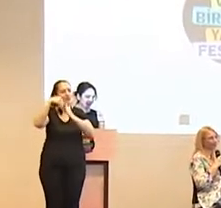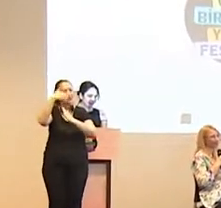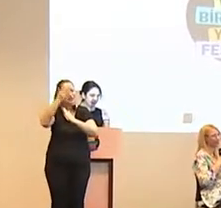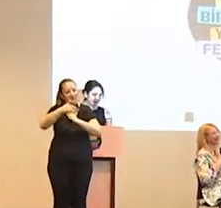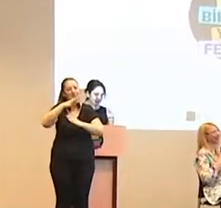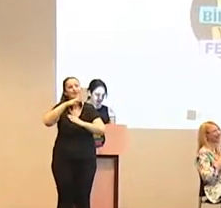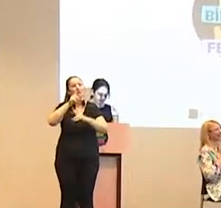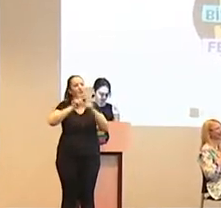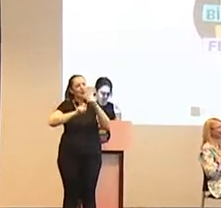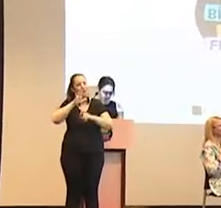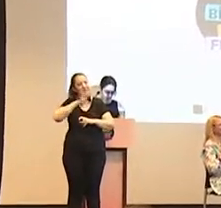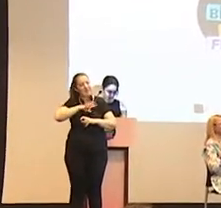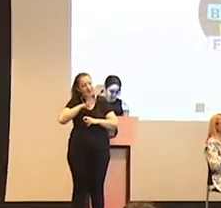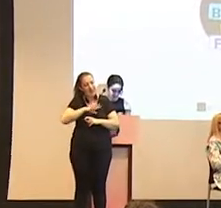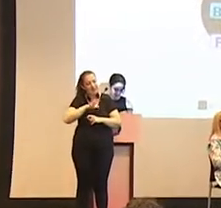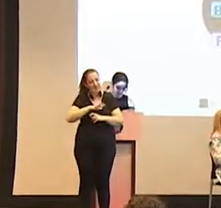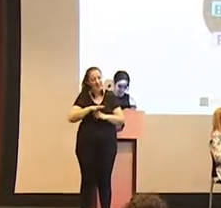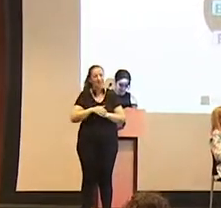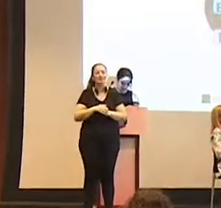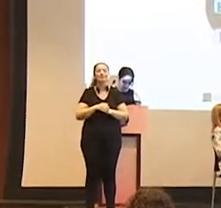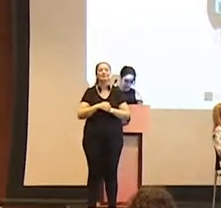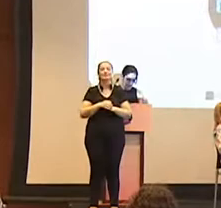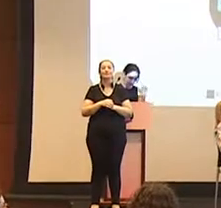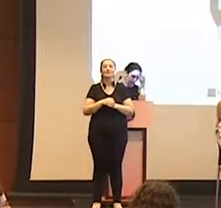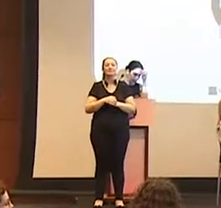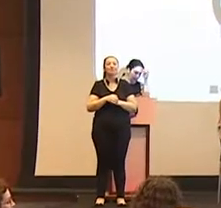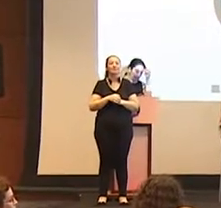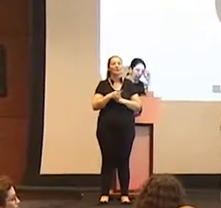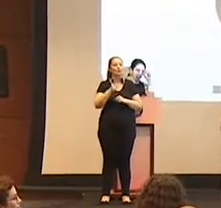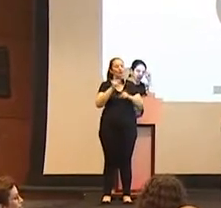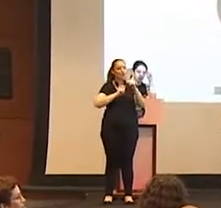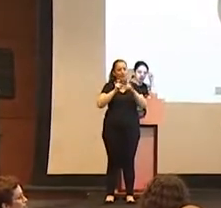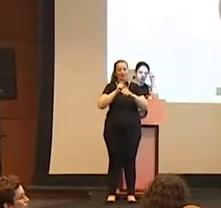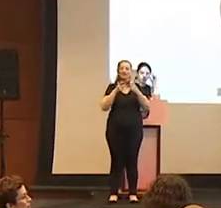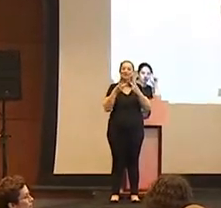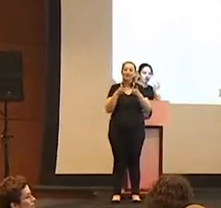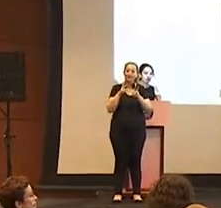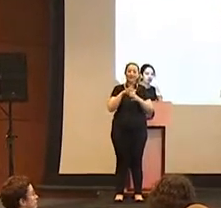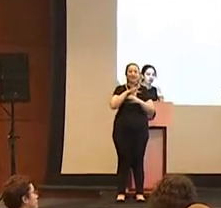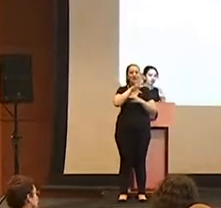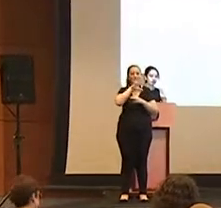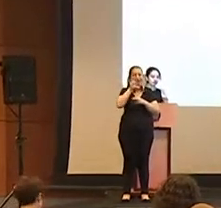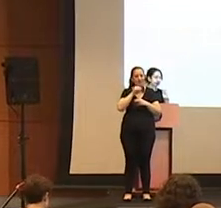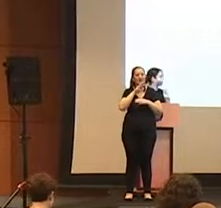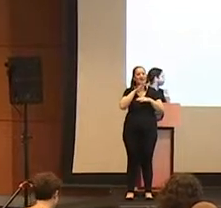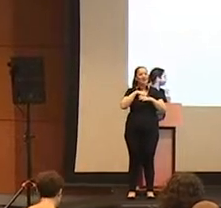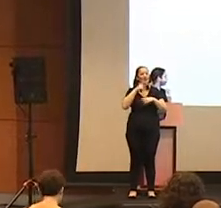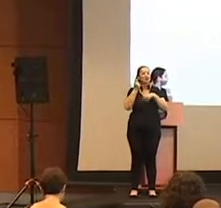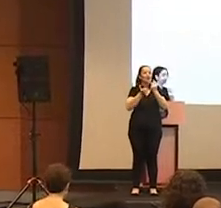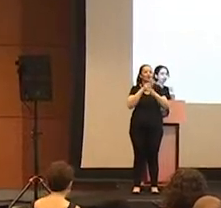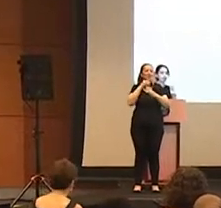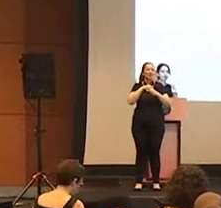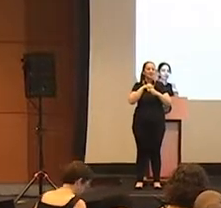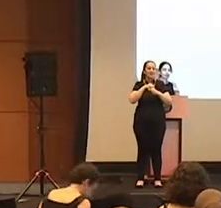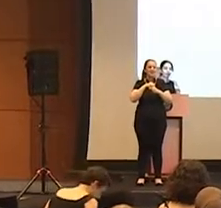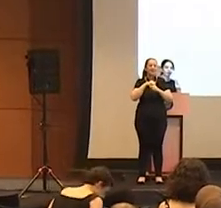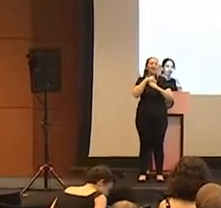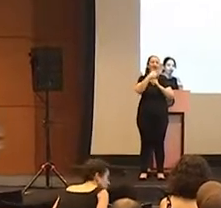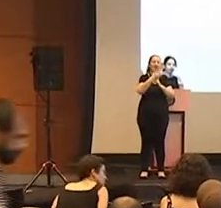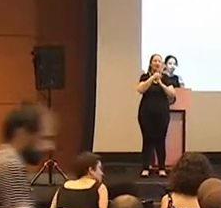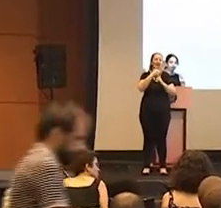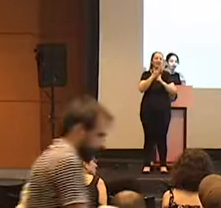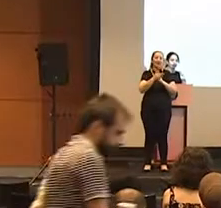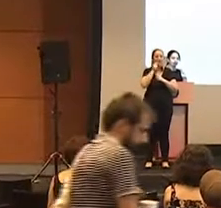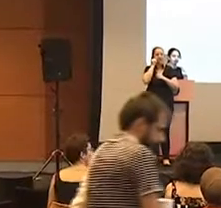for questions in this session but we will be around if you want to ask any questions you can find us we would like to thank you